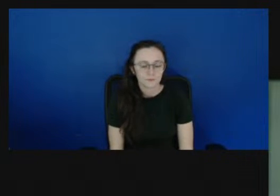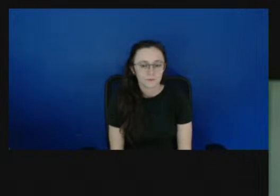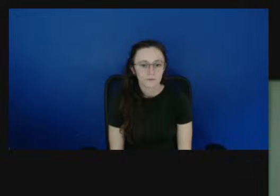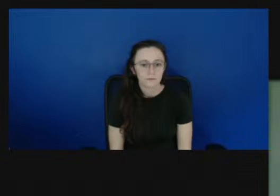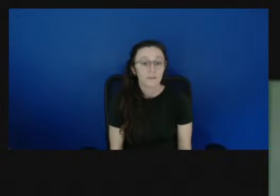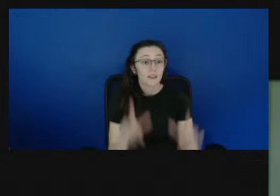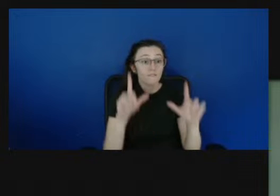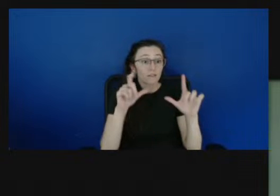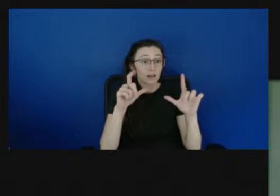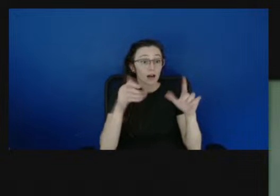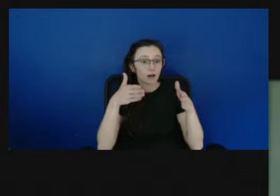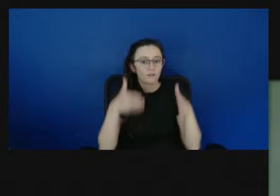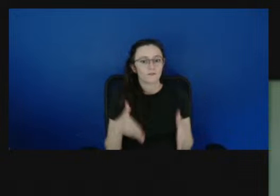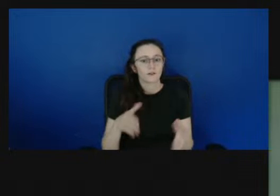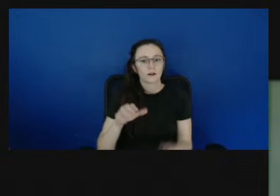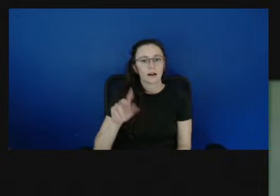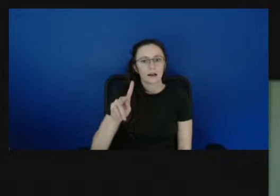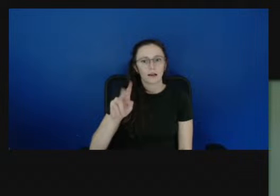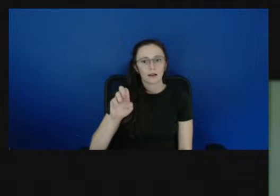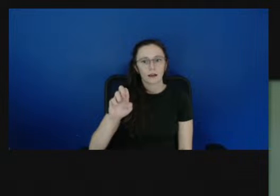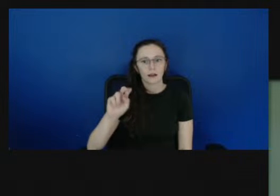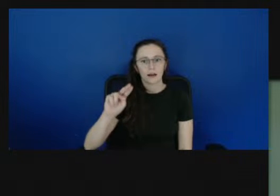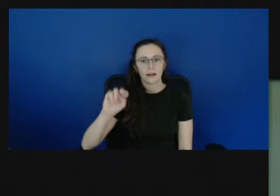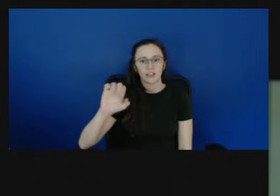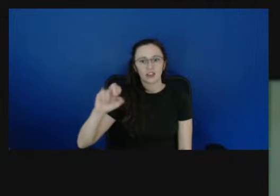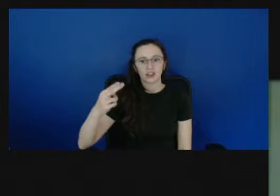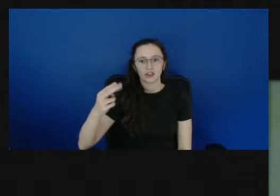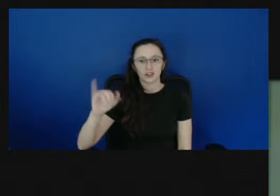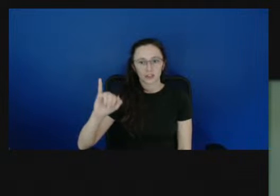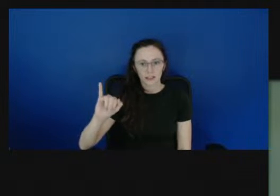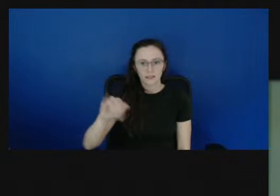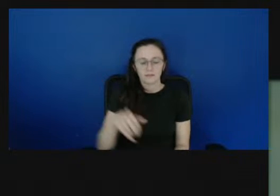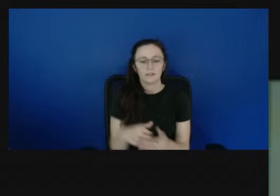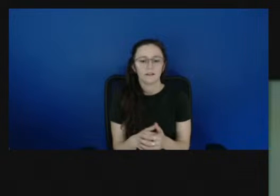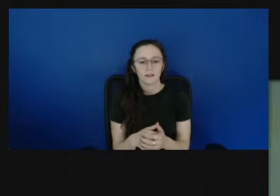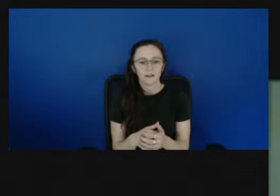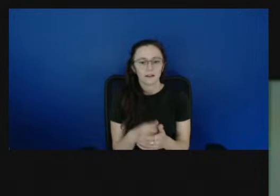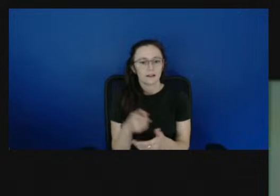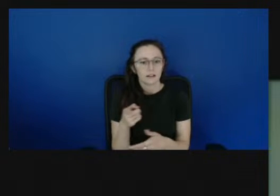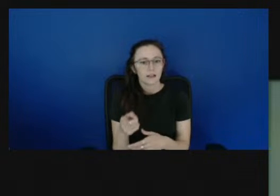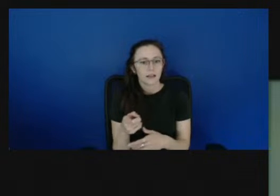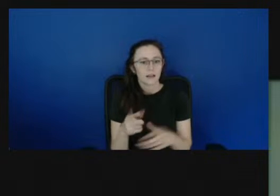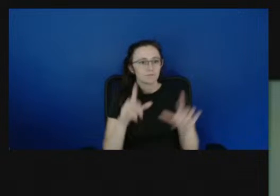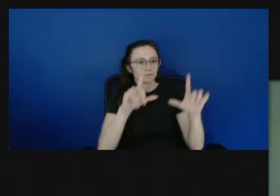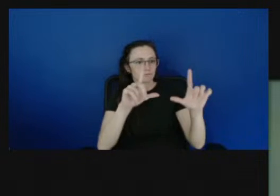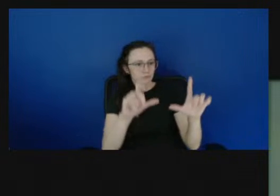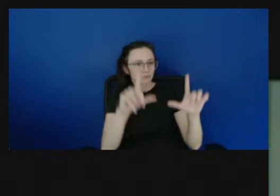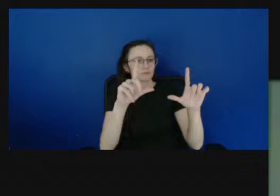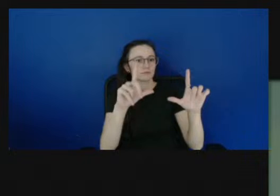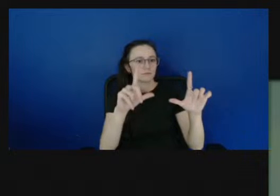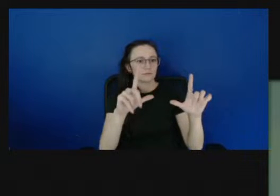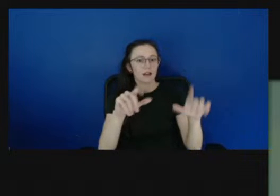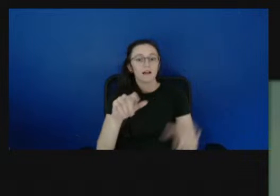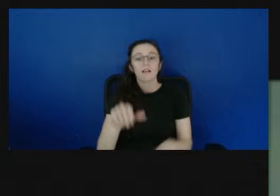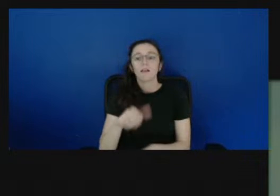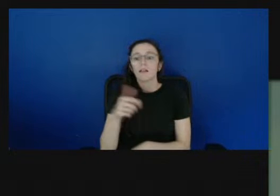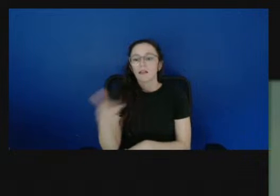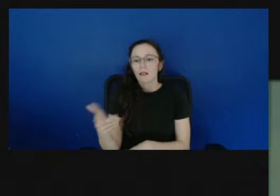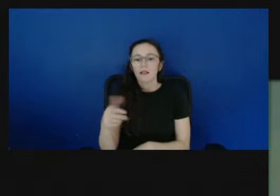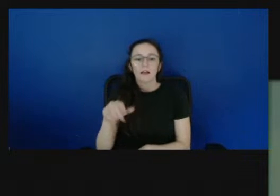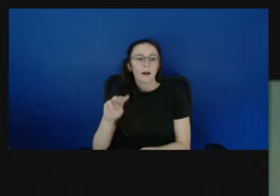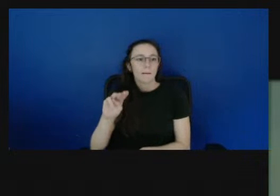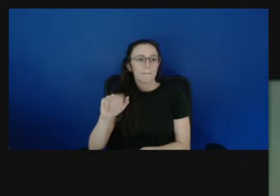Photographer Kenichi Maehara was at Uikuhuna Bluff on that day. Shortly after Finch snapped his picture, Maehara snapped some